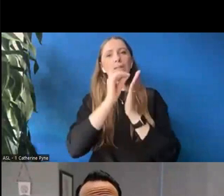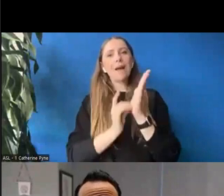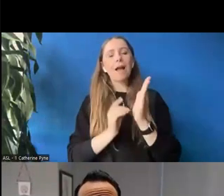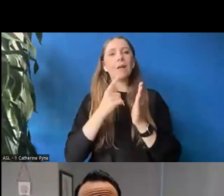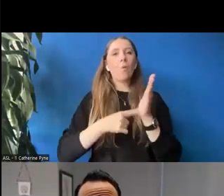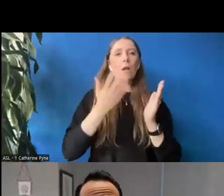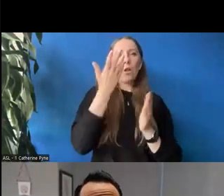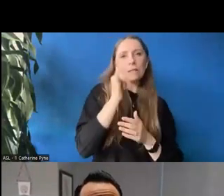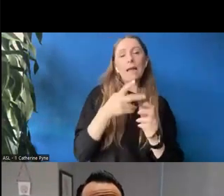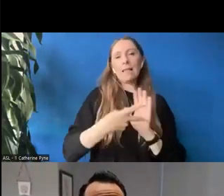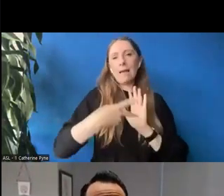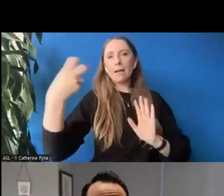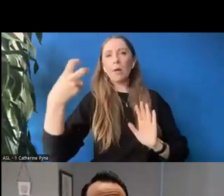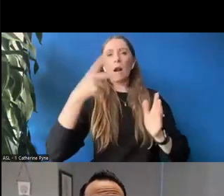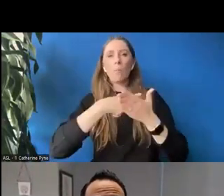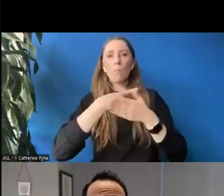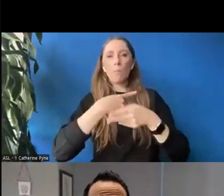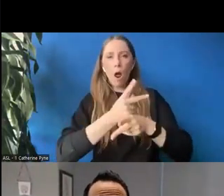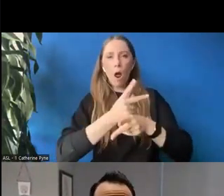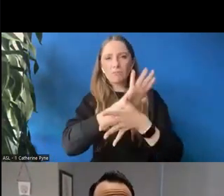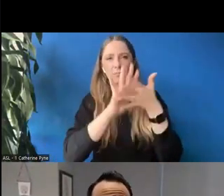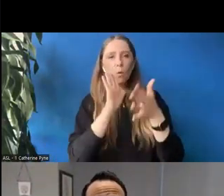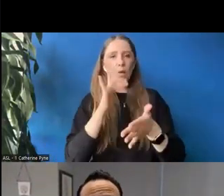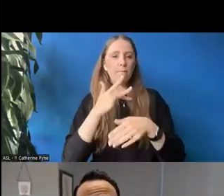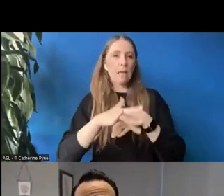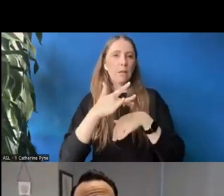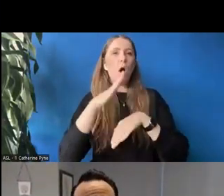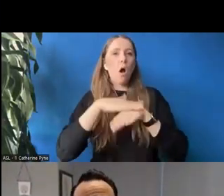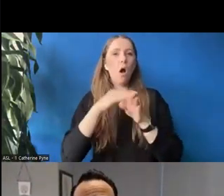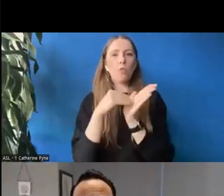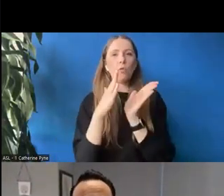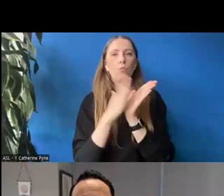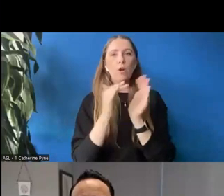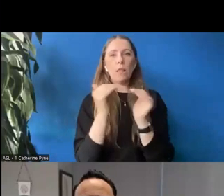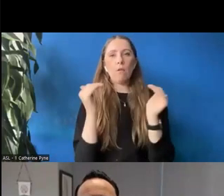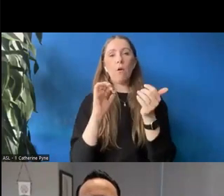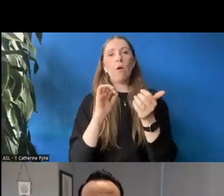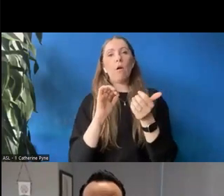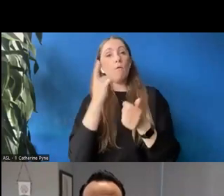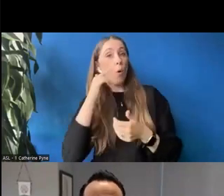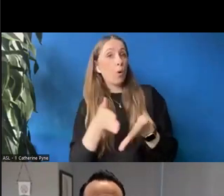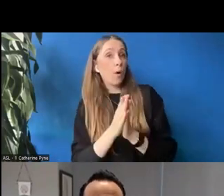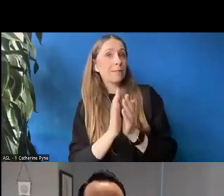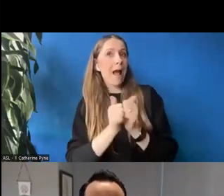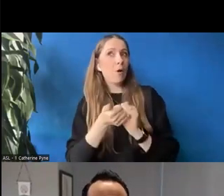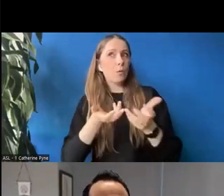designing the data extracts and products that will be available at the record level for requests, how this group will work with requesters to review